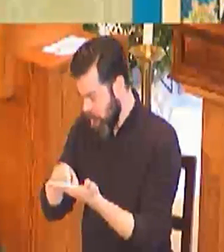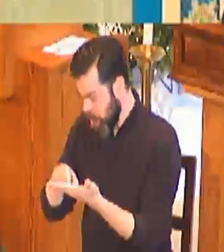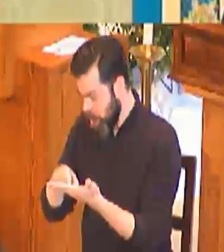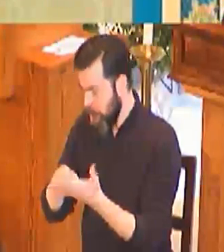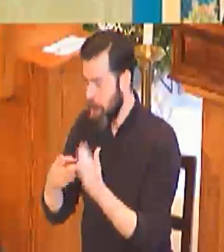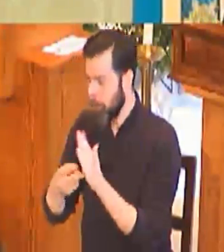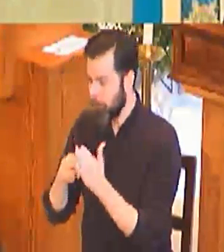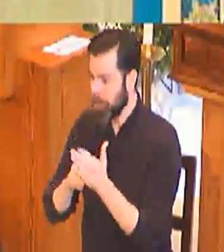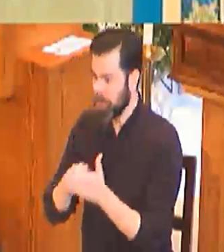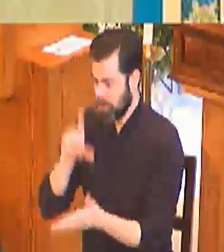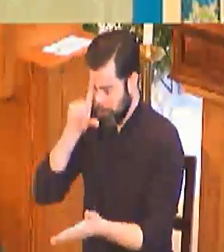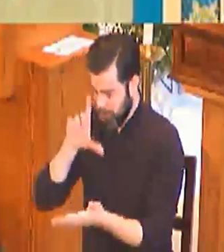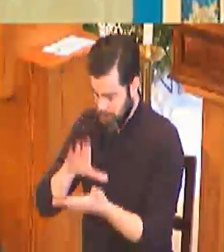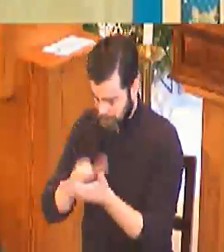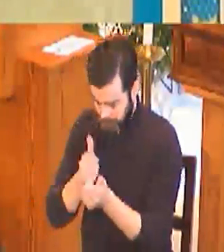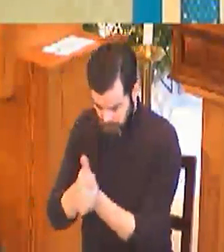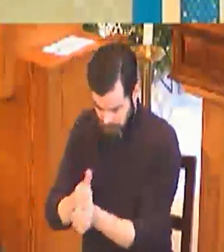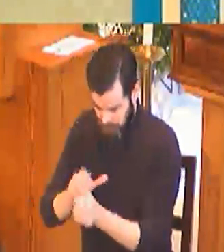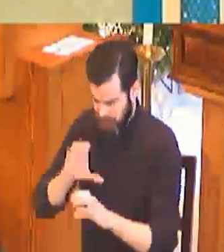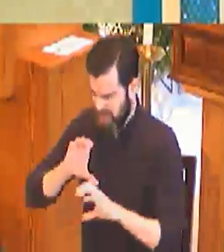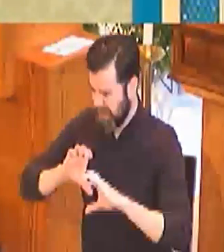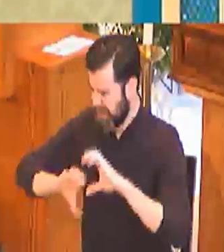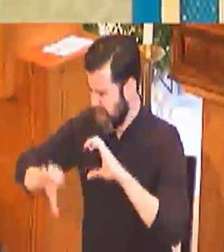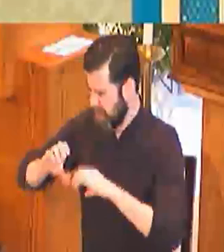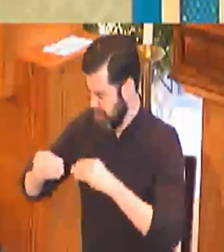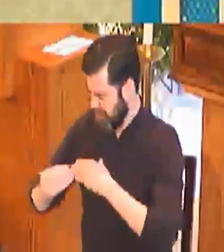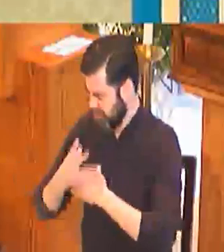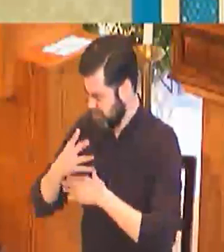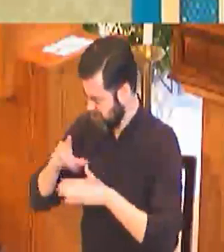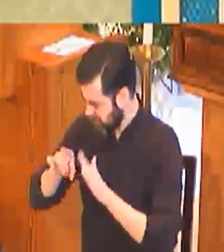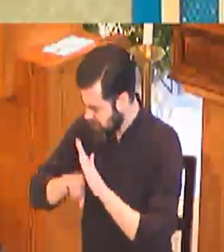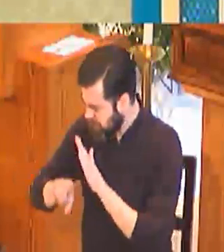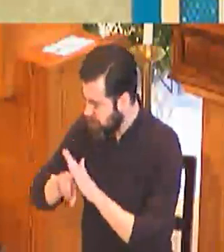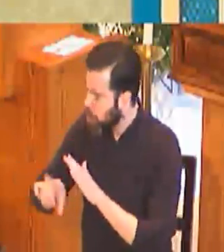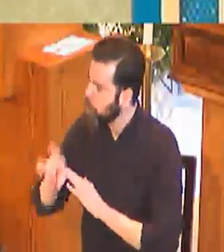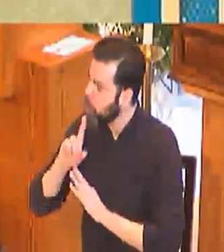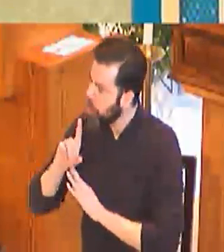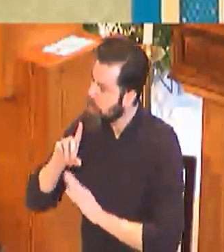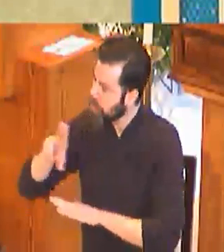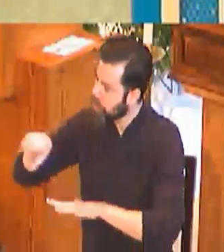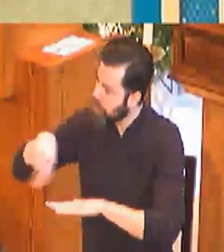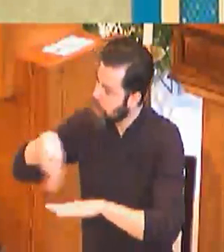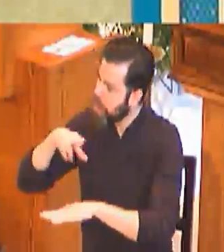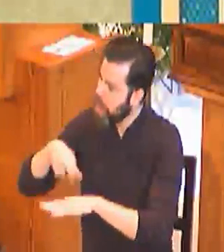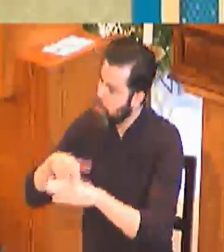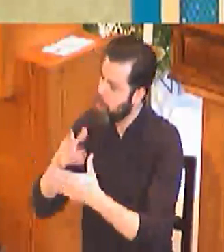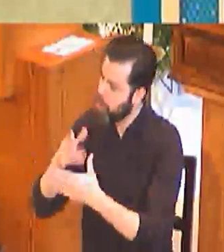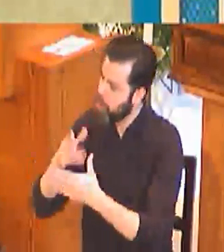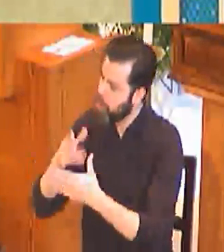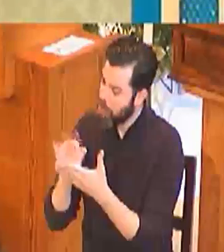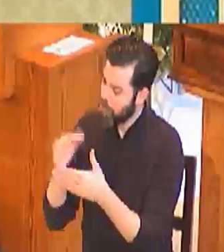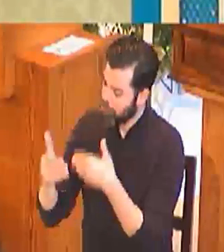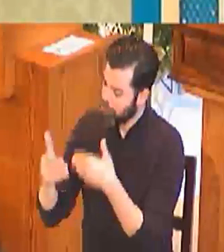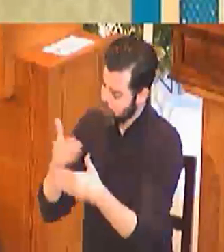idea of understanding that chemicalization is a natural part of the creative process.